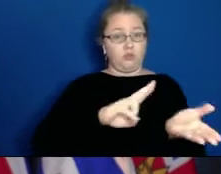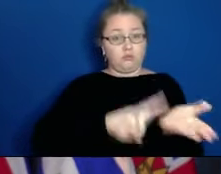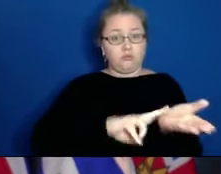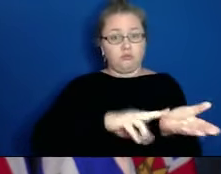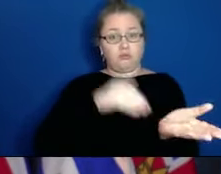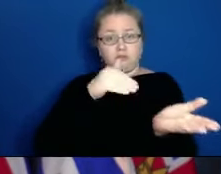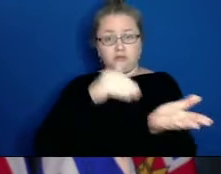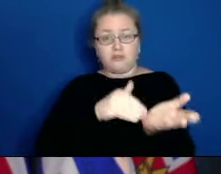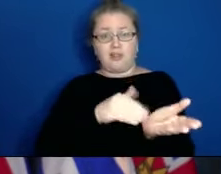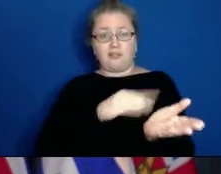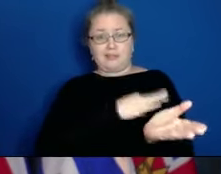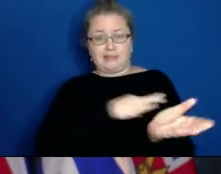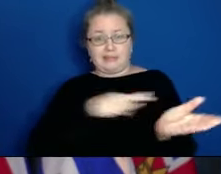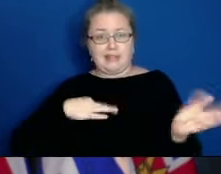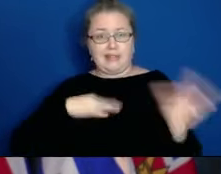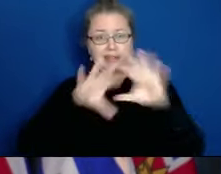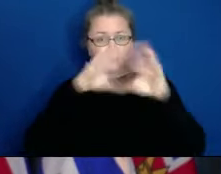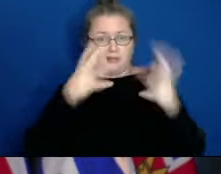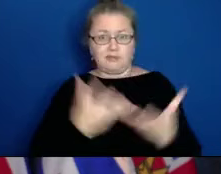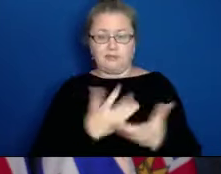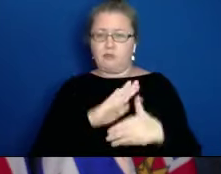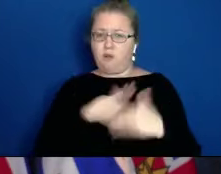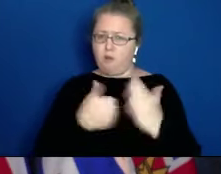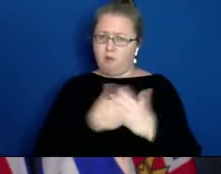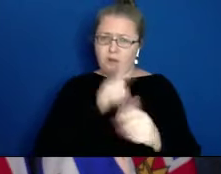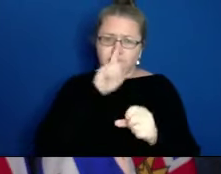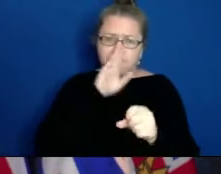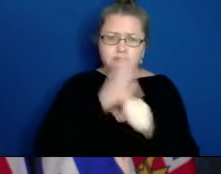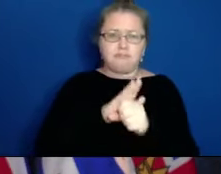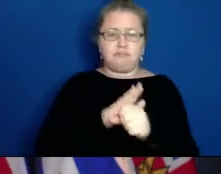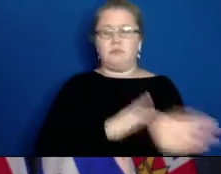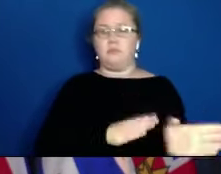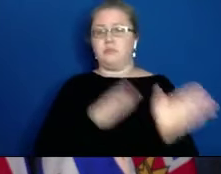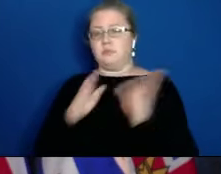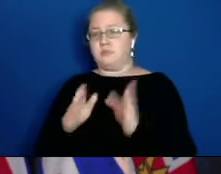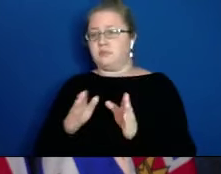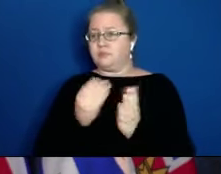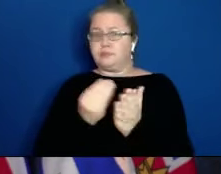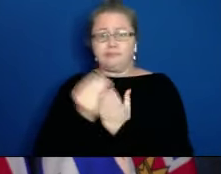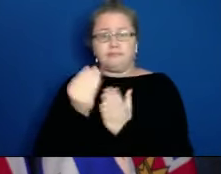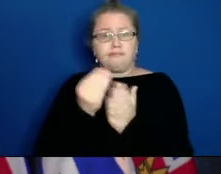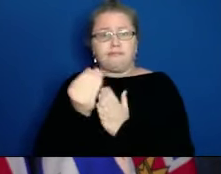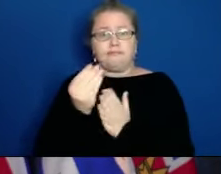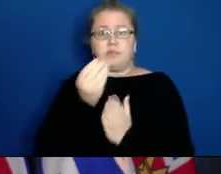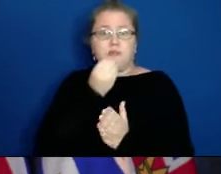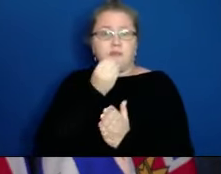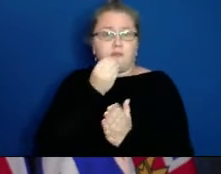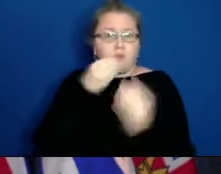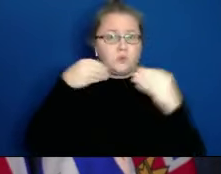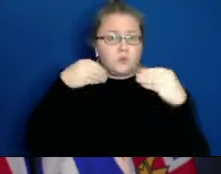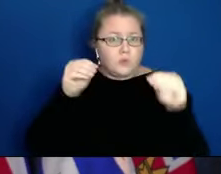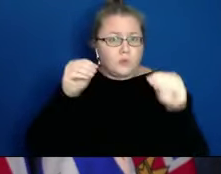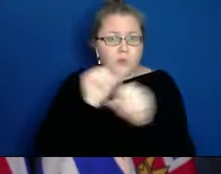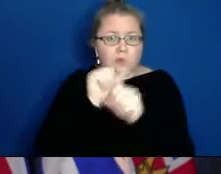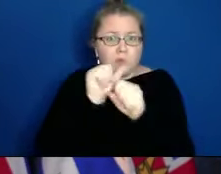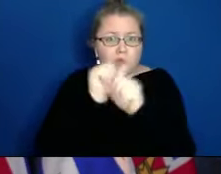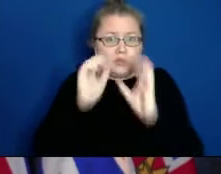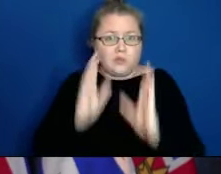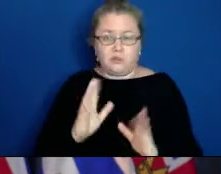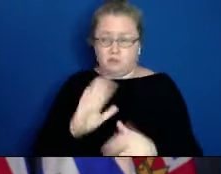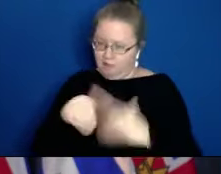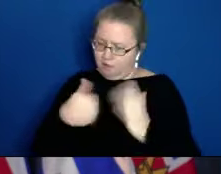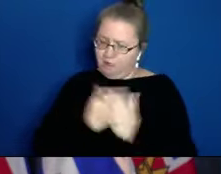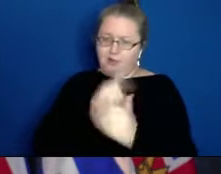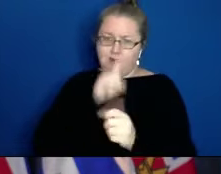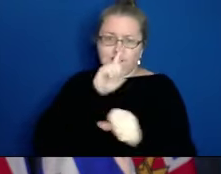across BC society, the people who work in our grocery stores are, the people who work in transportation are, I know the people in education are. We need to all